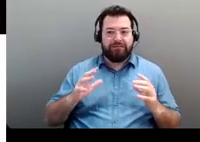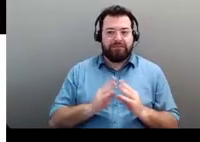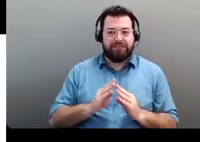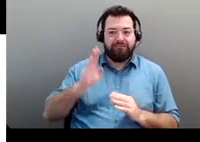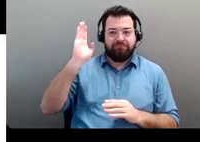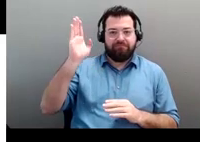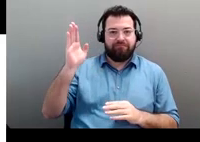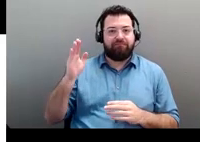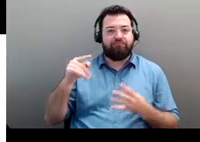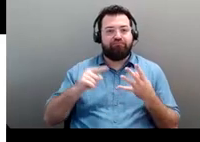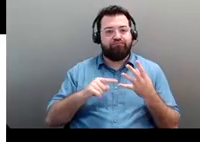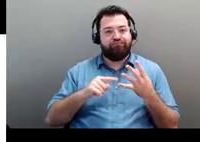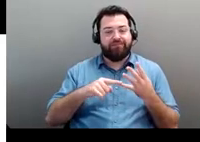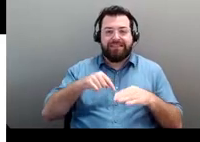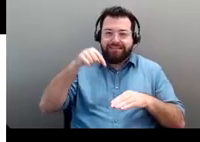thinking.